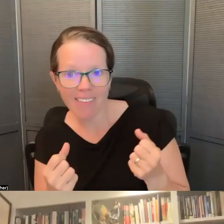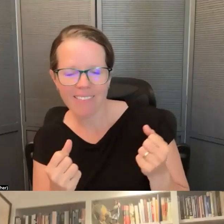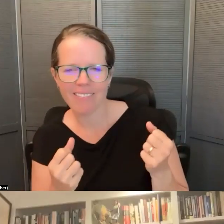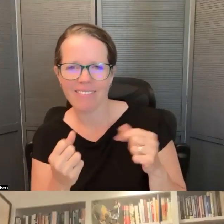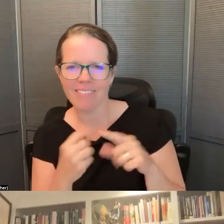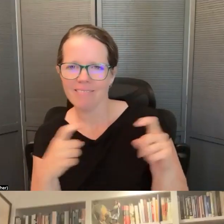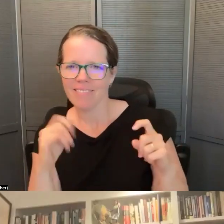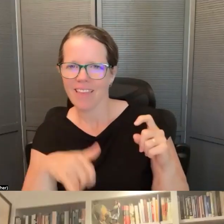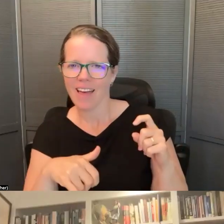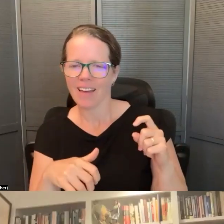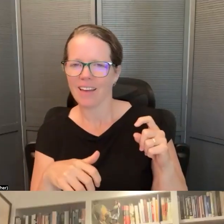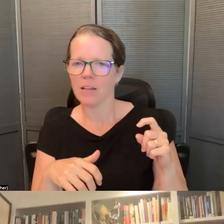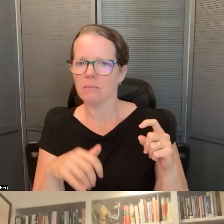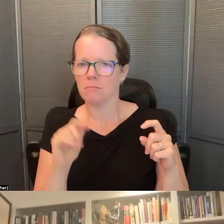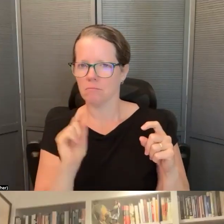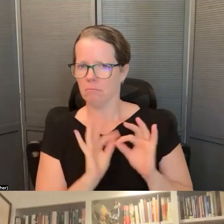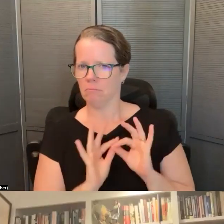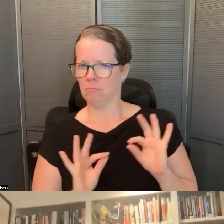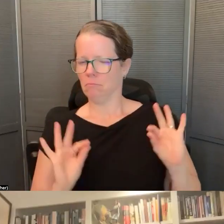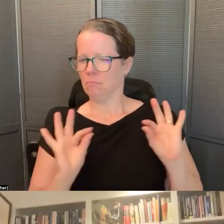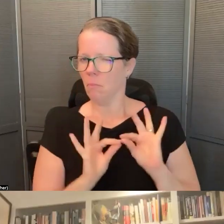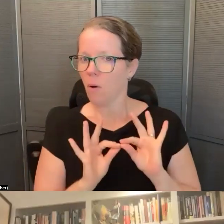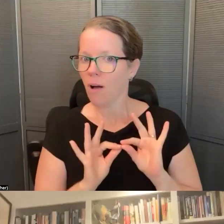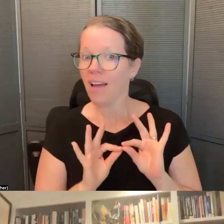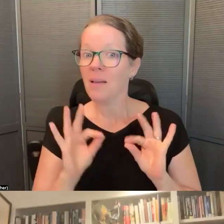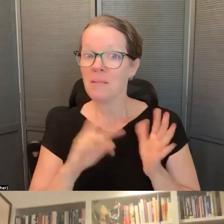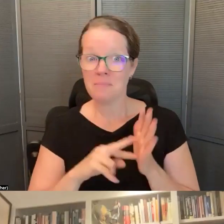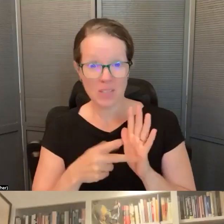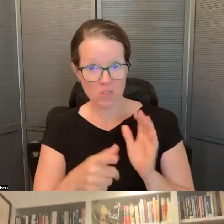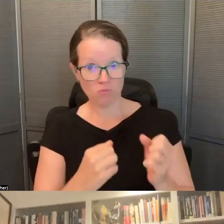productive contributions that people can make to their communities.